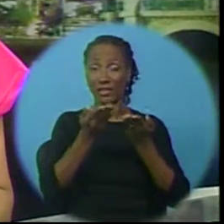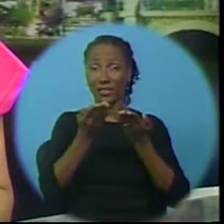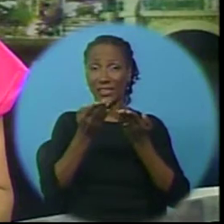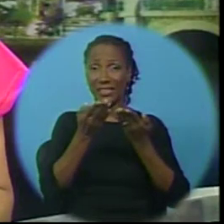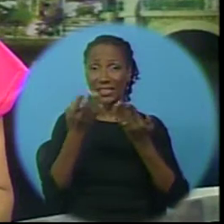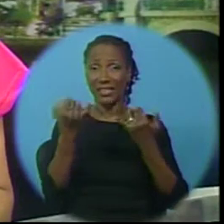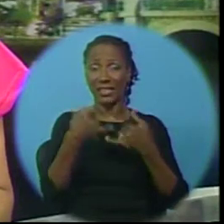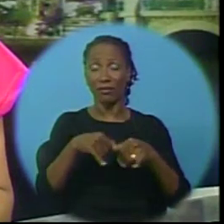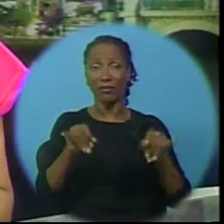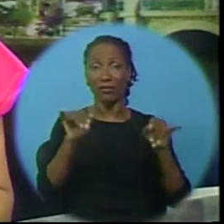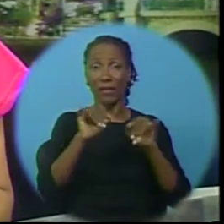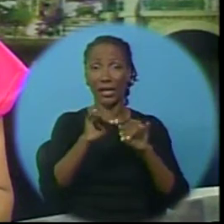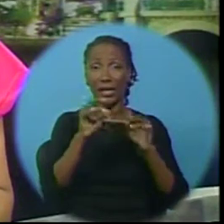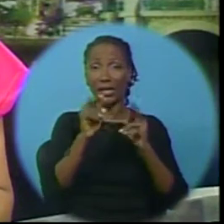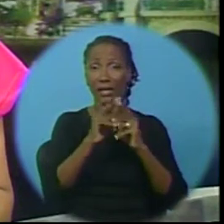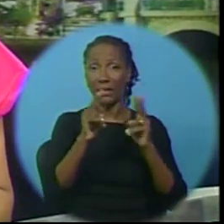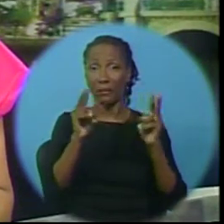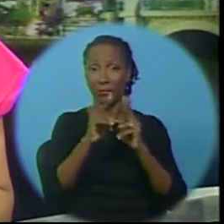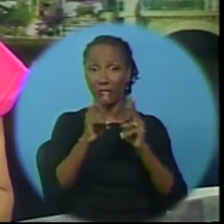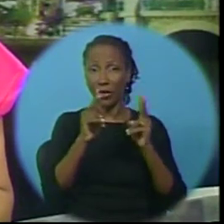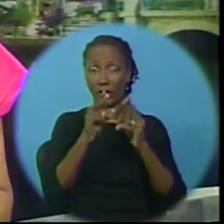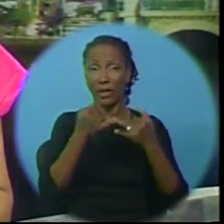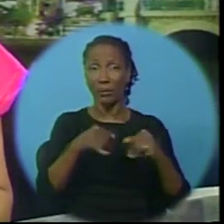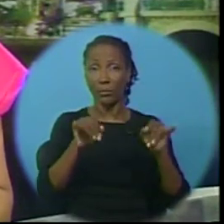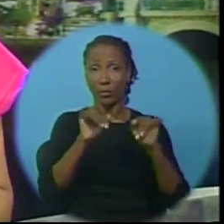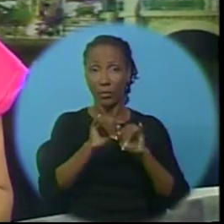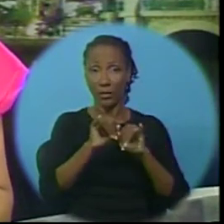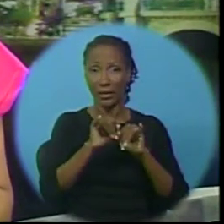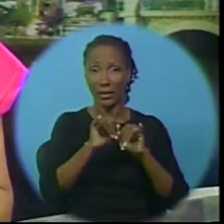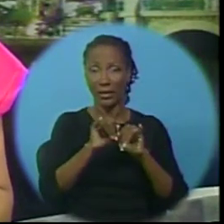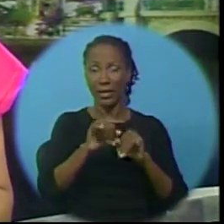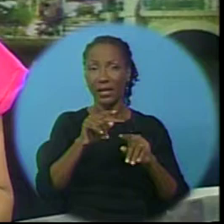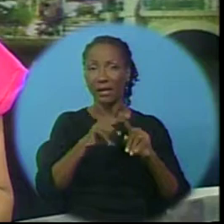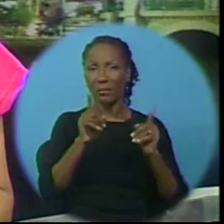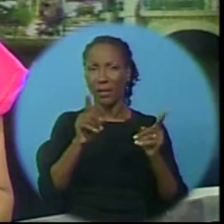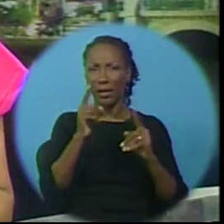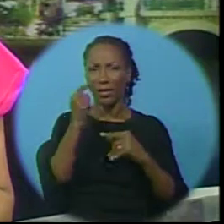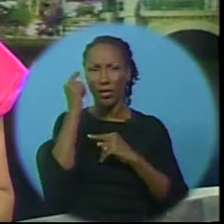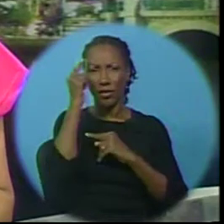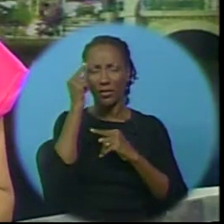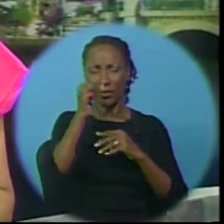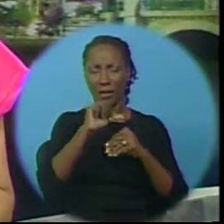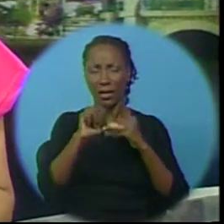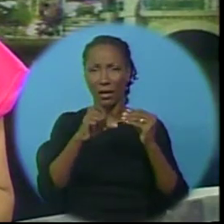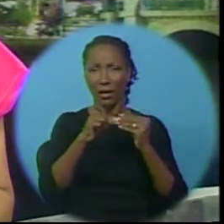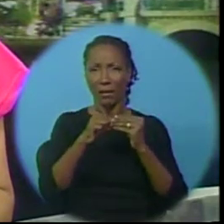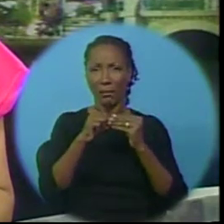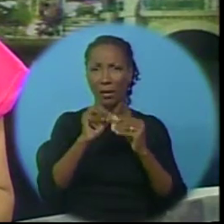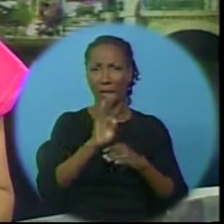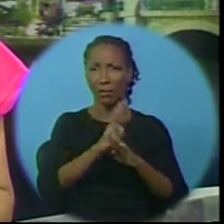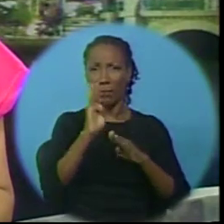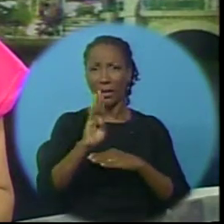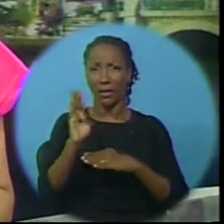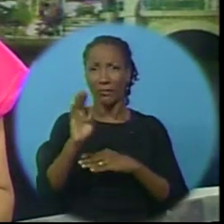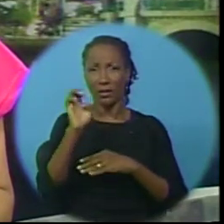expressed deep disappointment and grave concern at the conduct of the European Union. And here